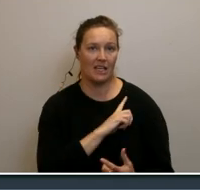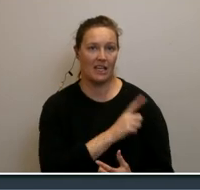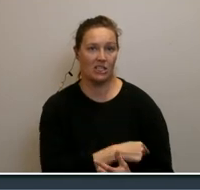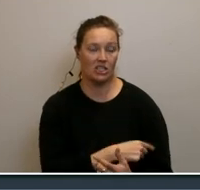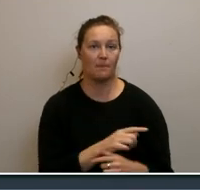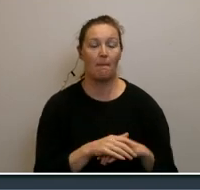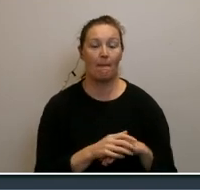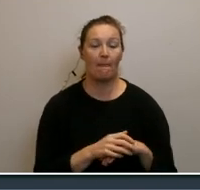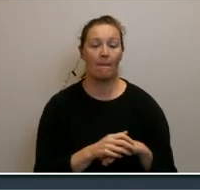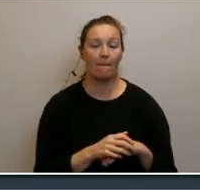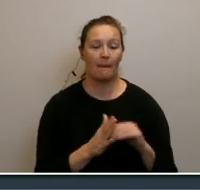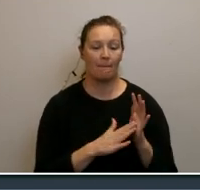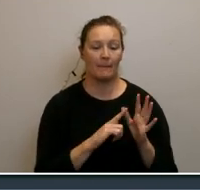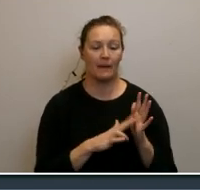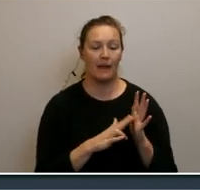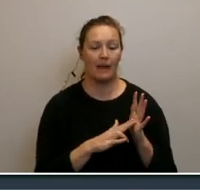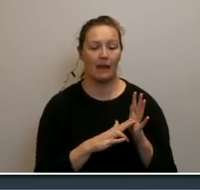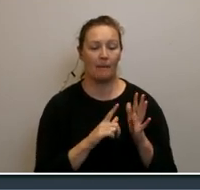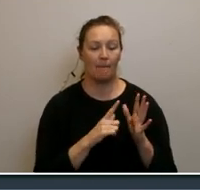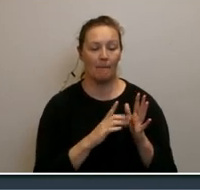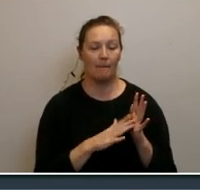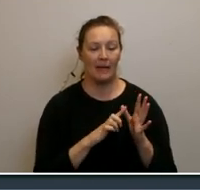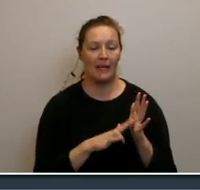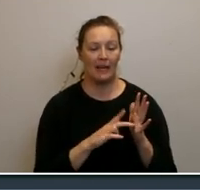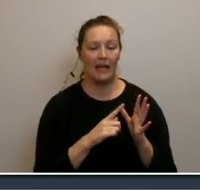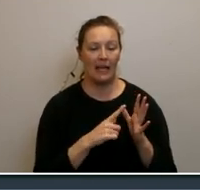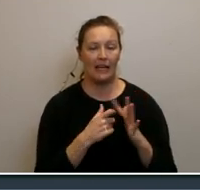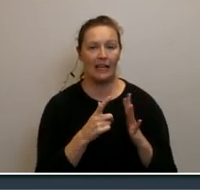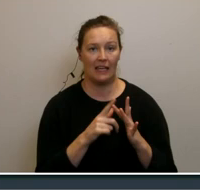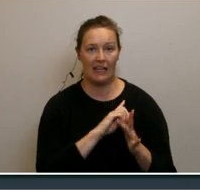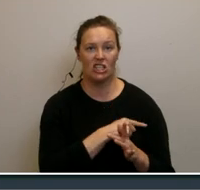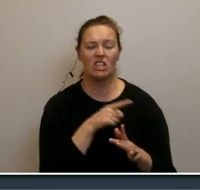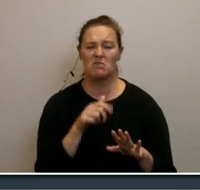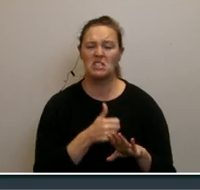formed to address the issue of power poverty in New Zealand.